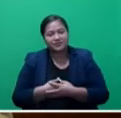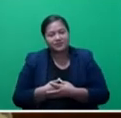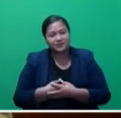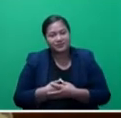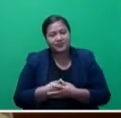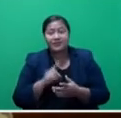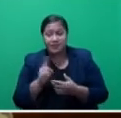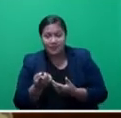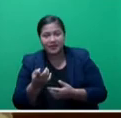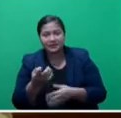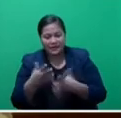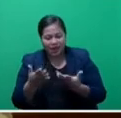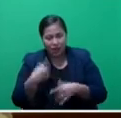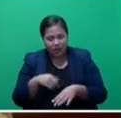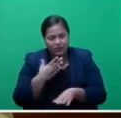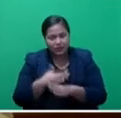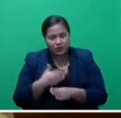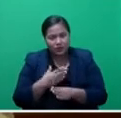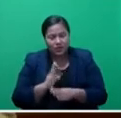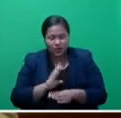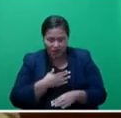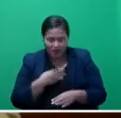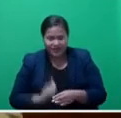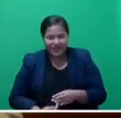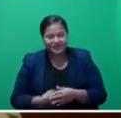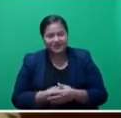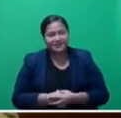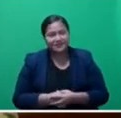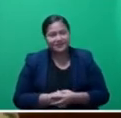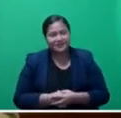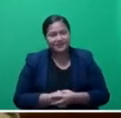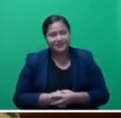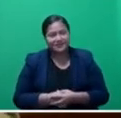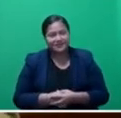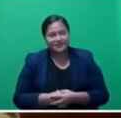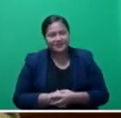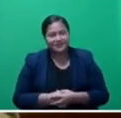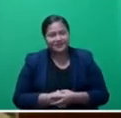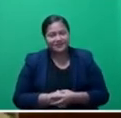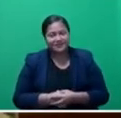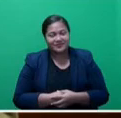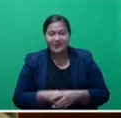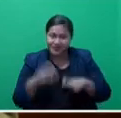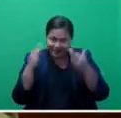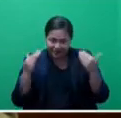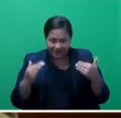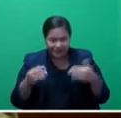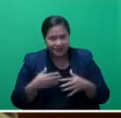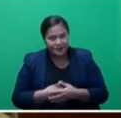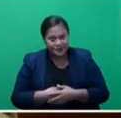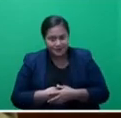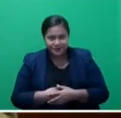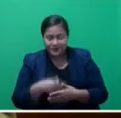we are working ourselves. That brings me, Mr. Speaker, sir, to pay my tribute and express